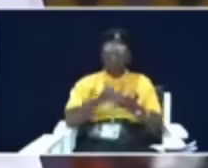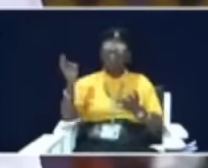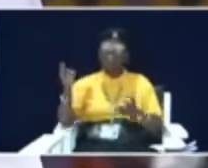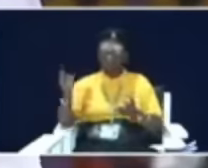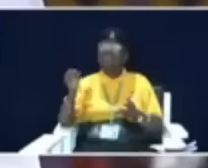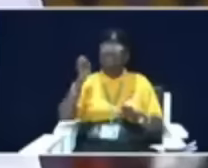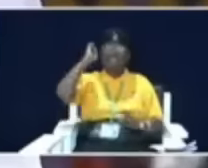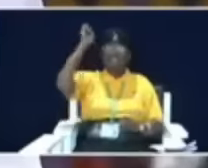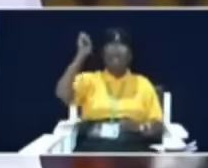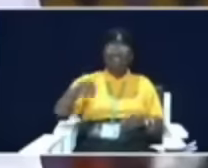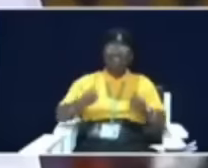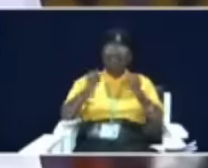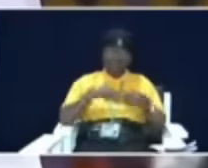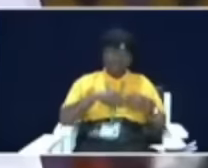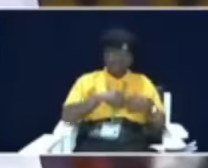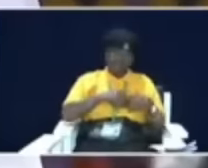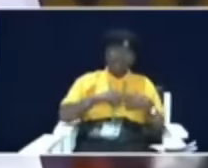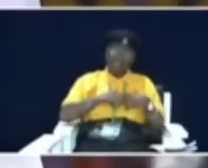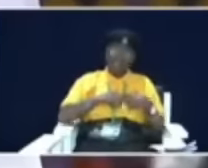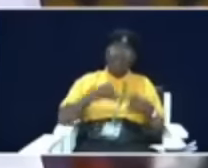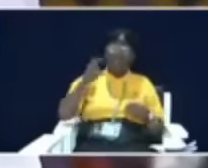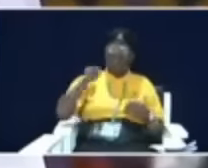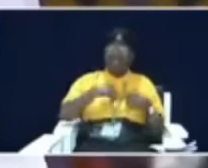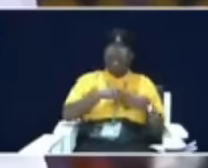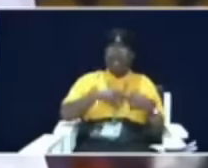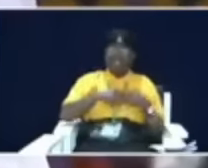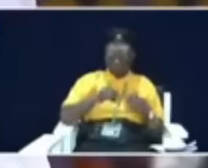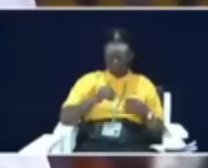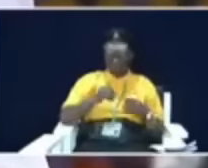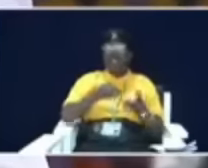He tried the bear. The bear failed.